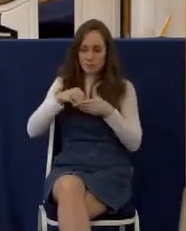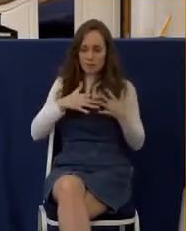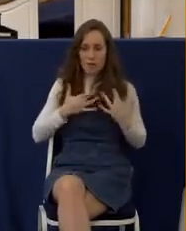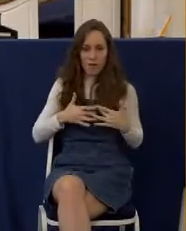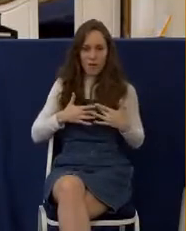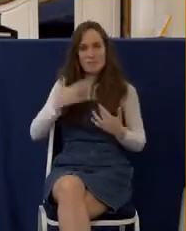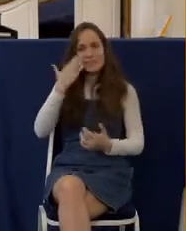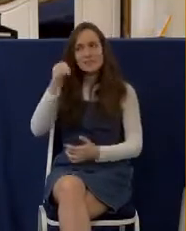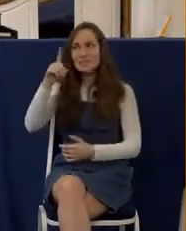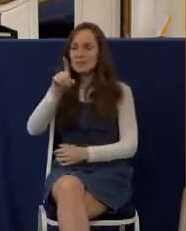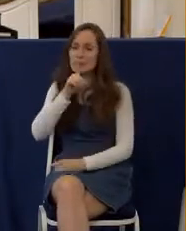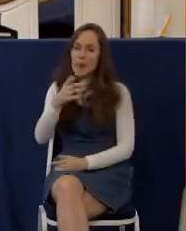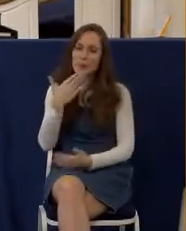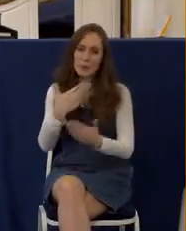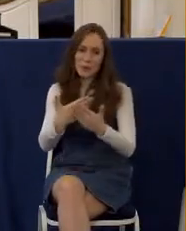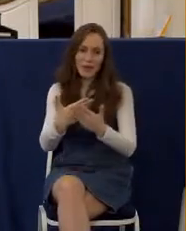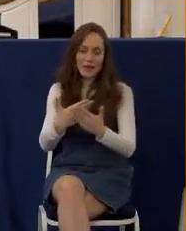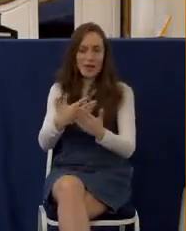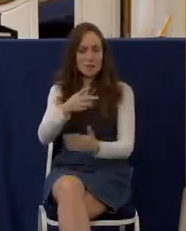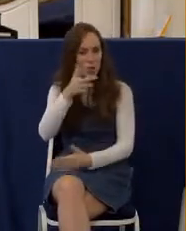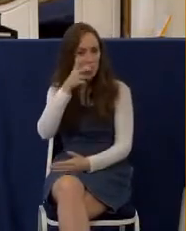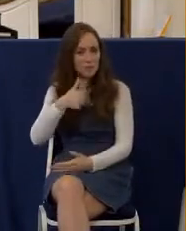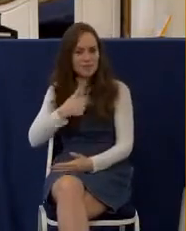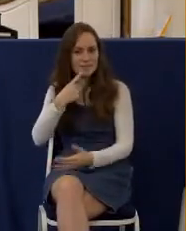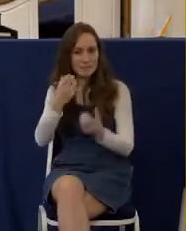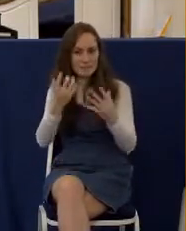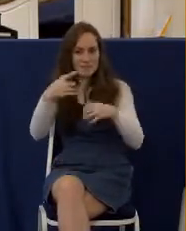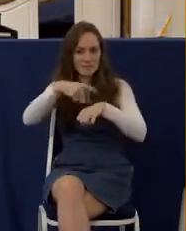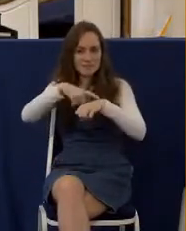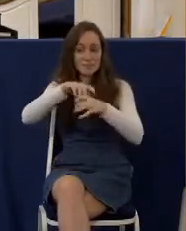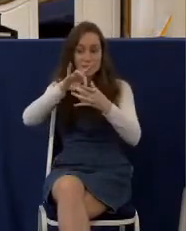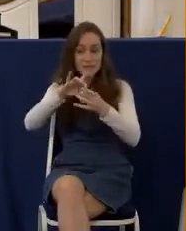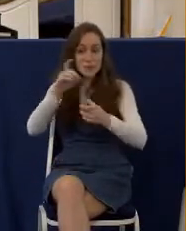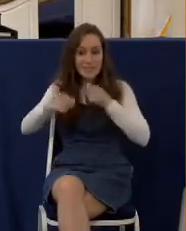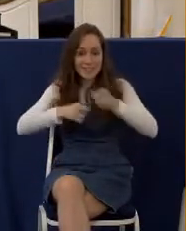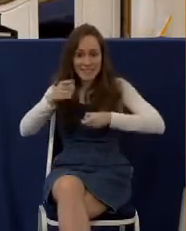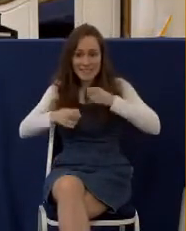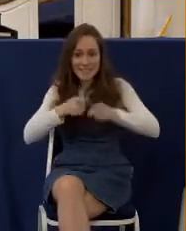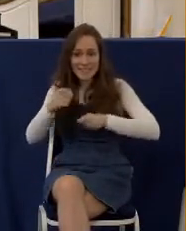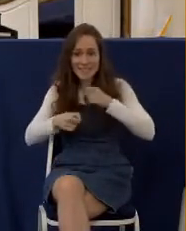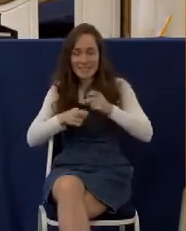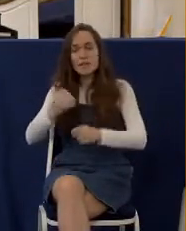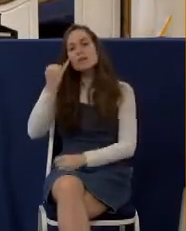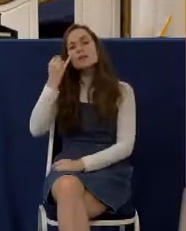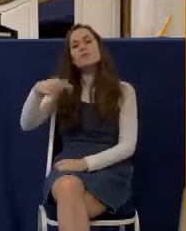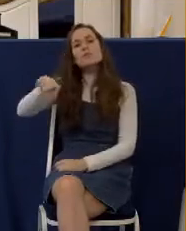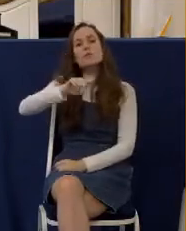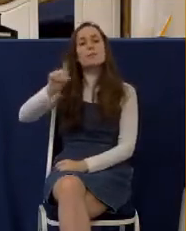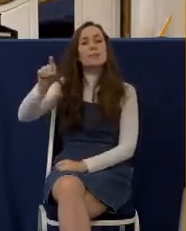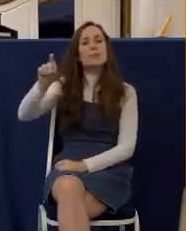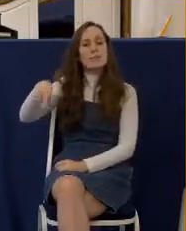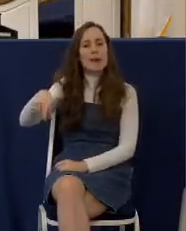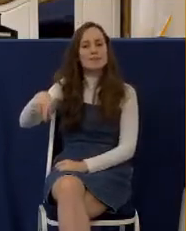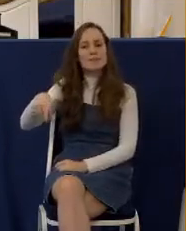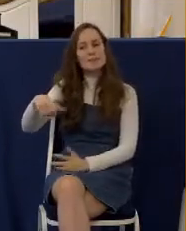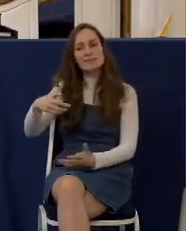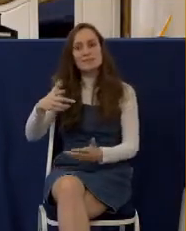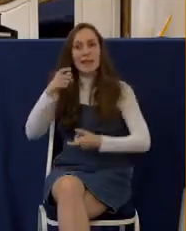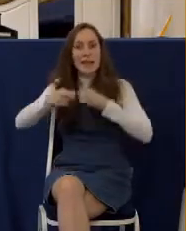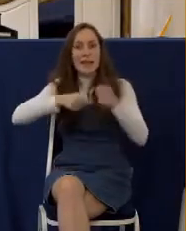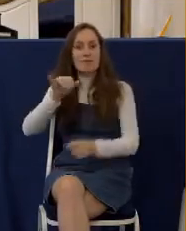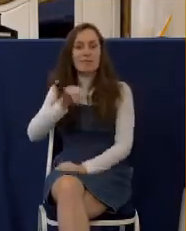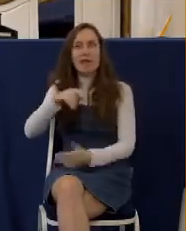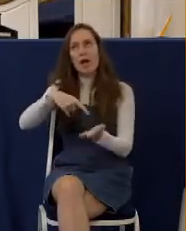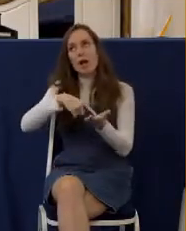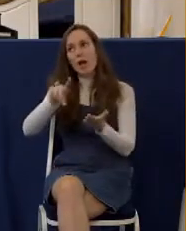to us. You've heard me say this so many times, that when it comes to giving, beloved, that if you have to do it like you're paying taxes, you probably